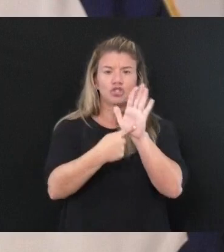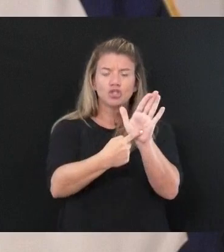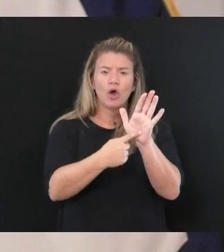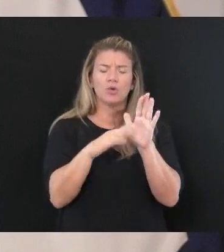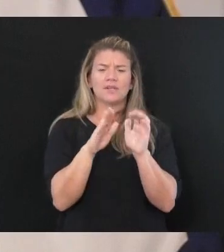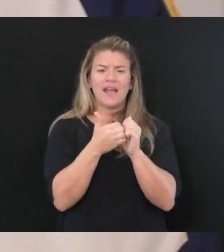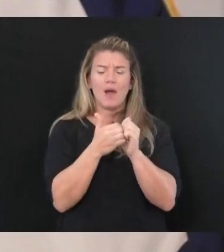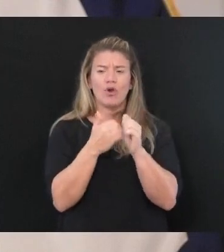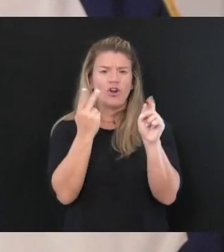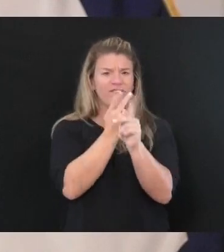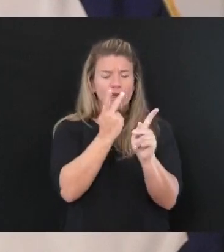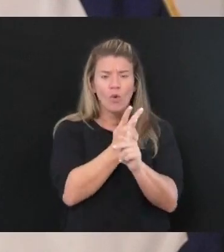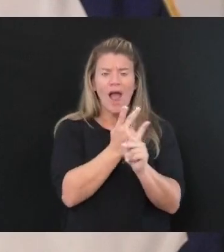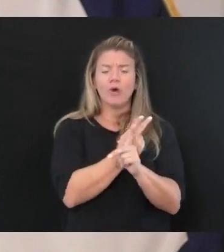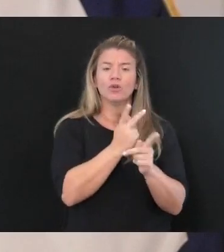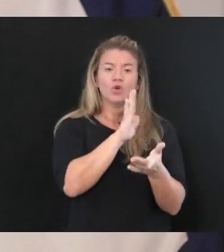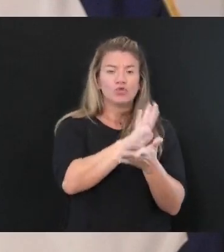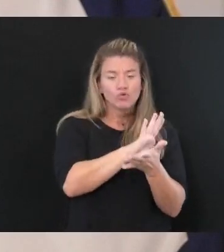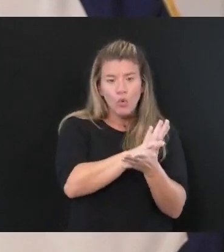regard